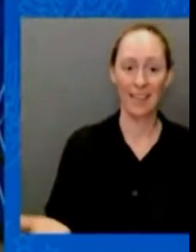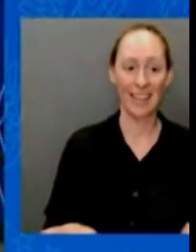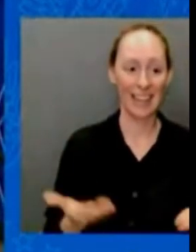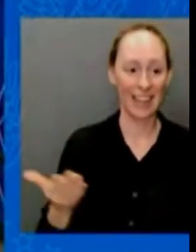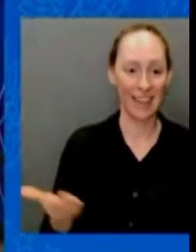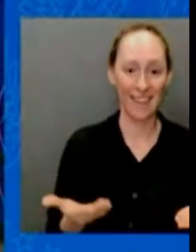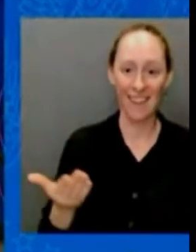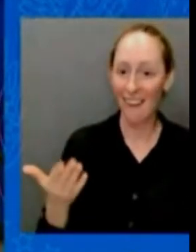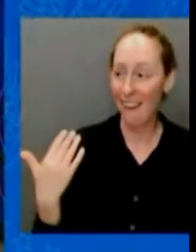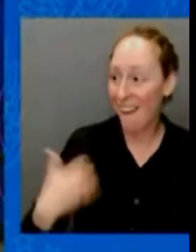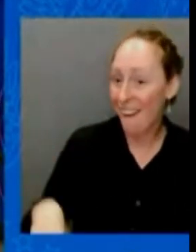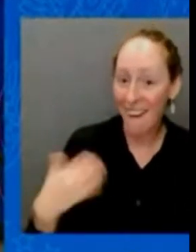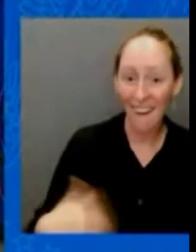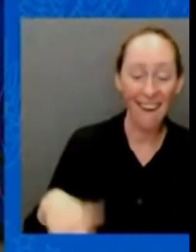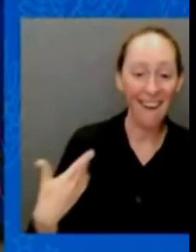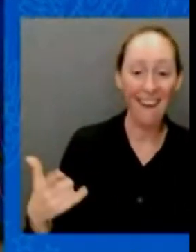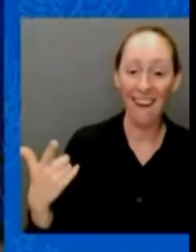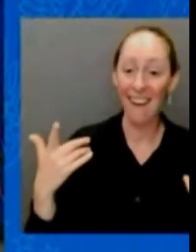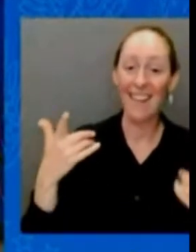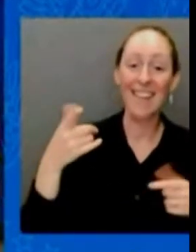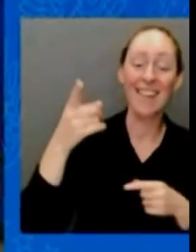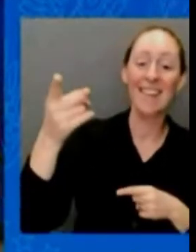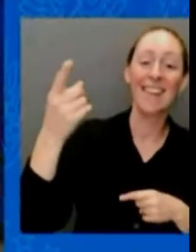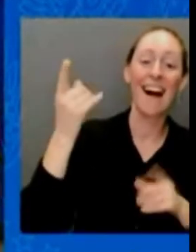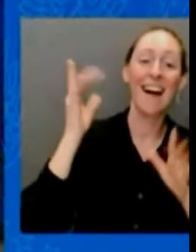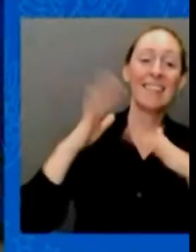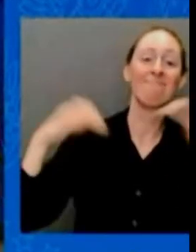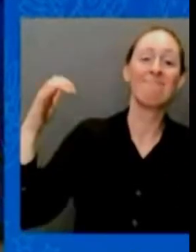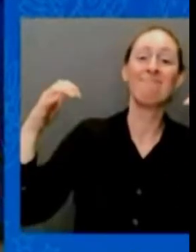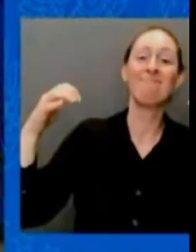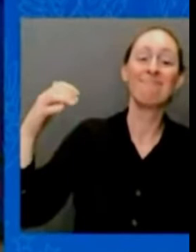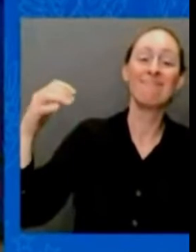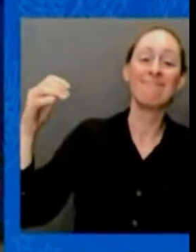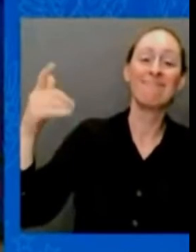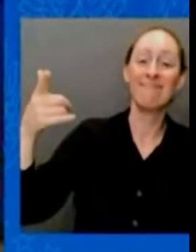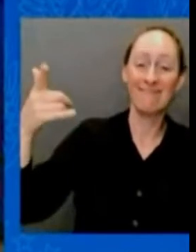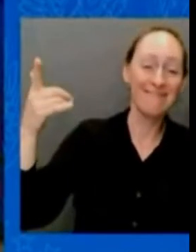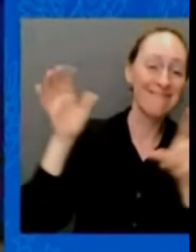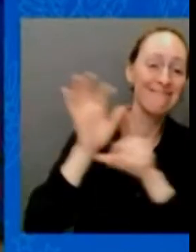where CUSE is going to beat Notre Dame this week.